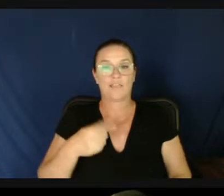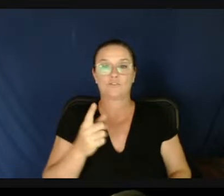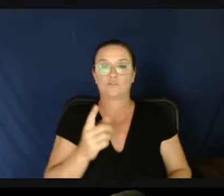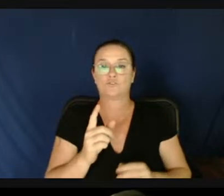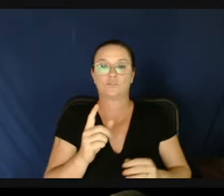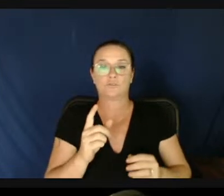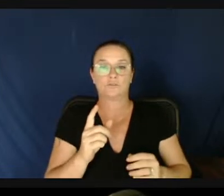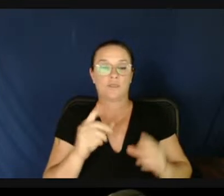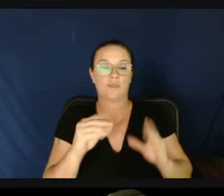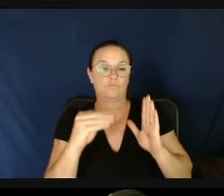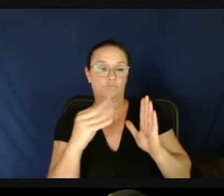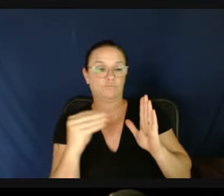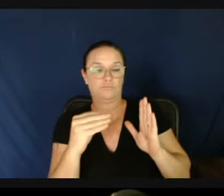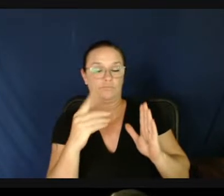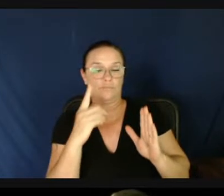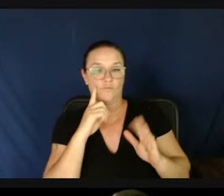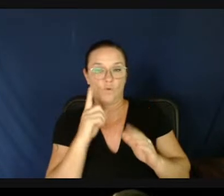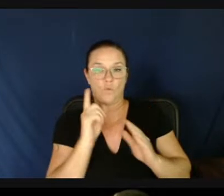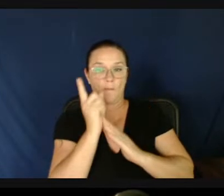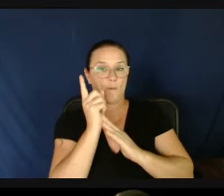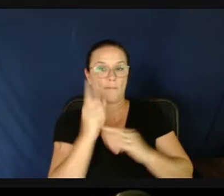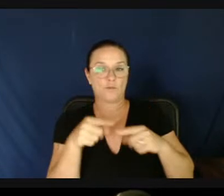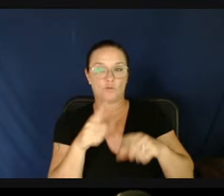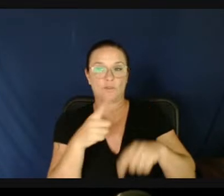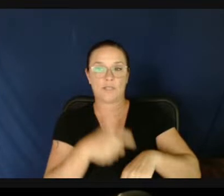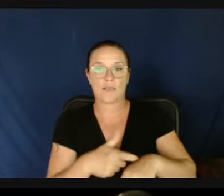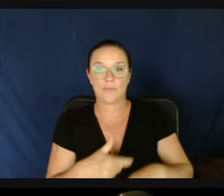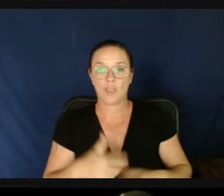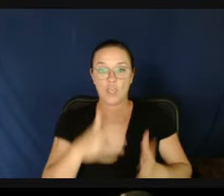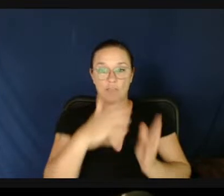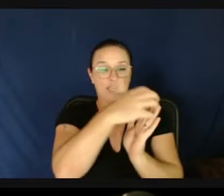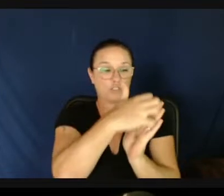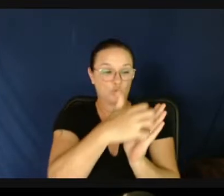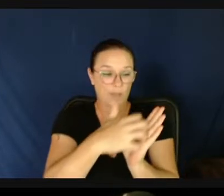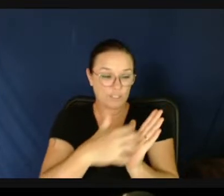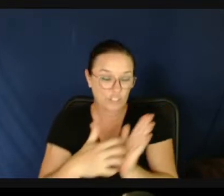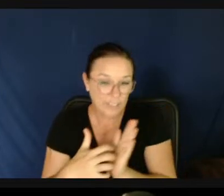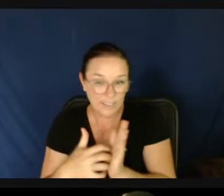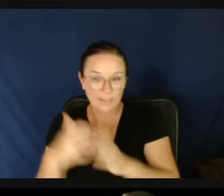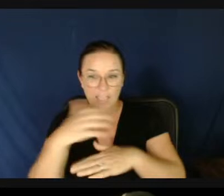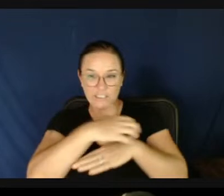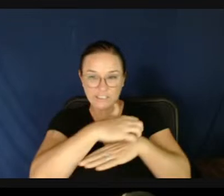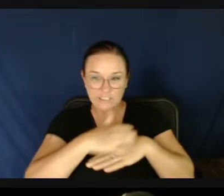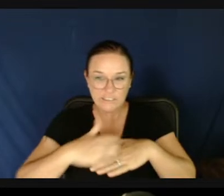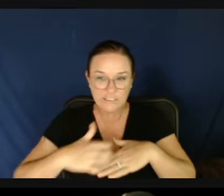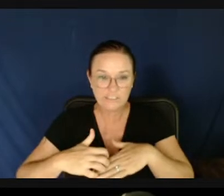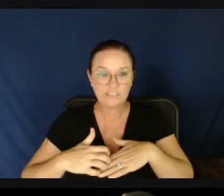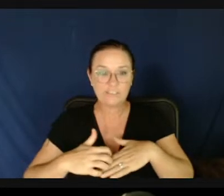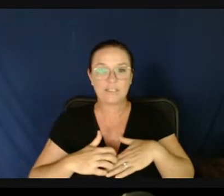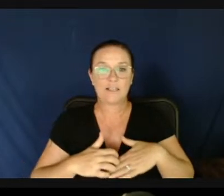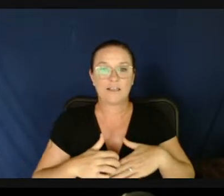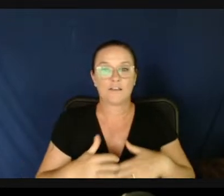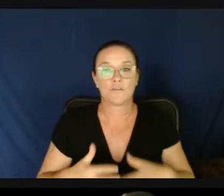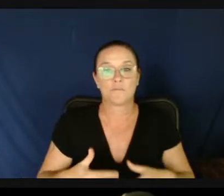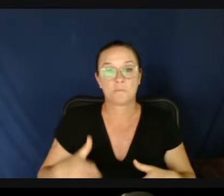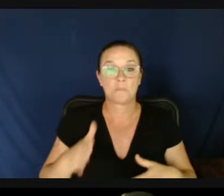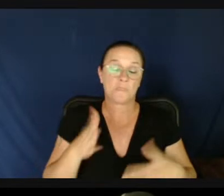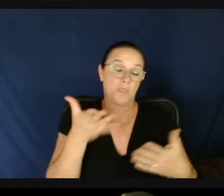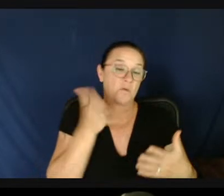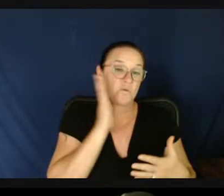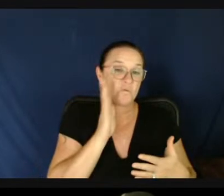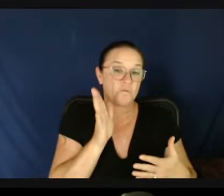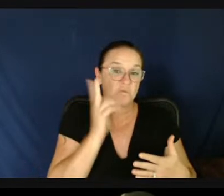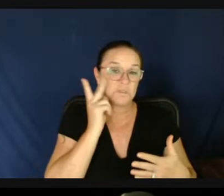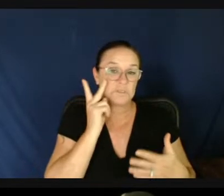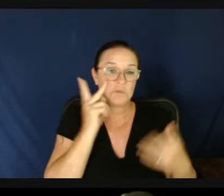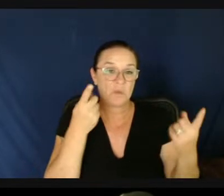time, and dredging to restore access planned for later this year. The shape and structure of the beach will continue to evolve for sure. And so they're